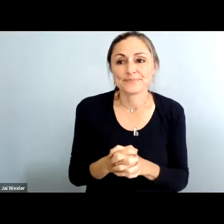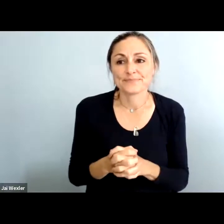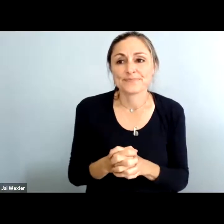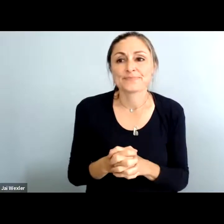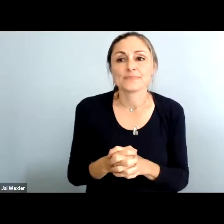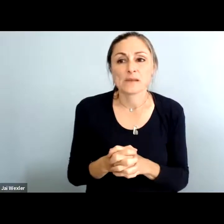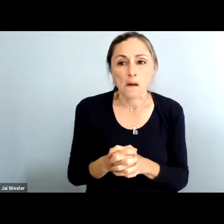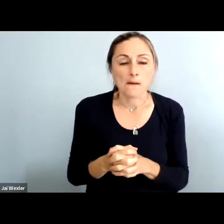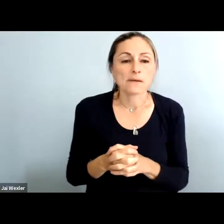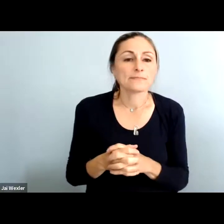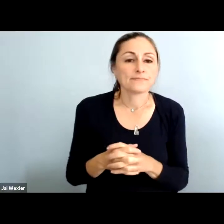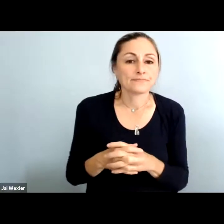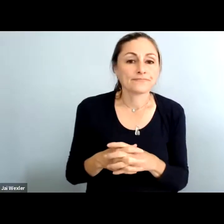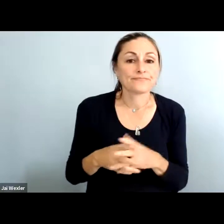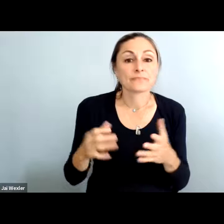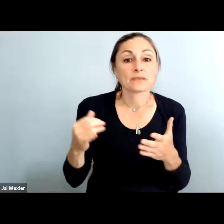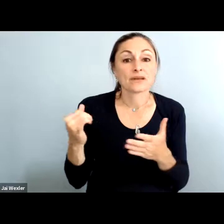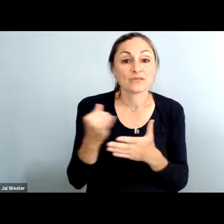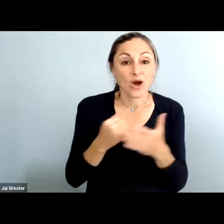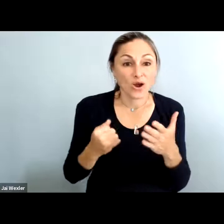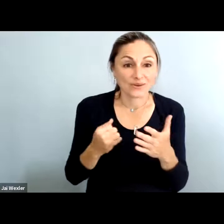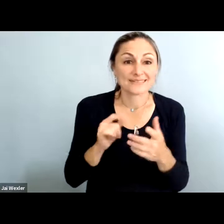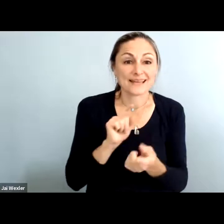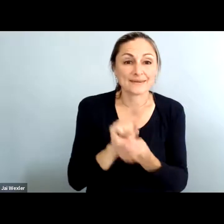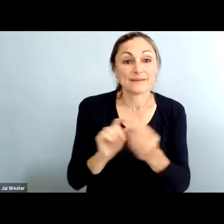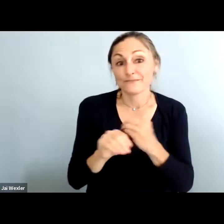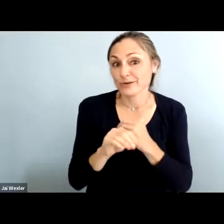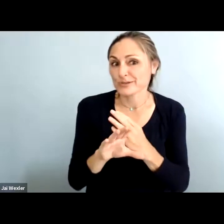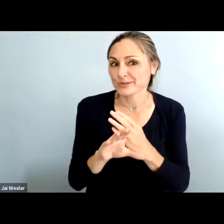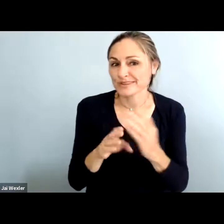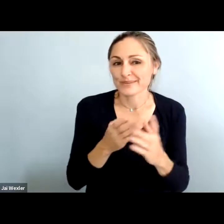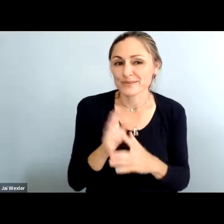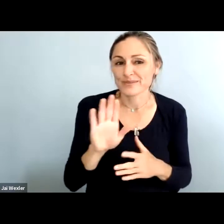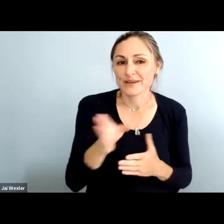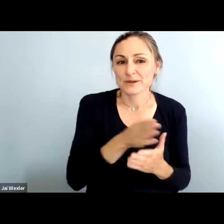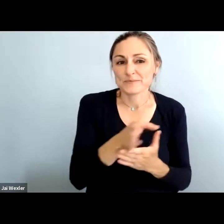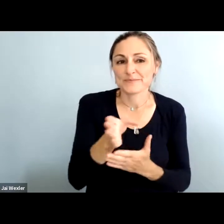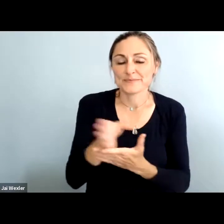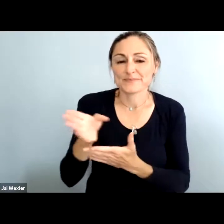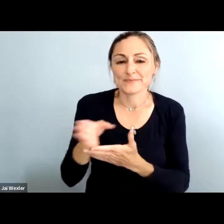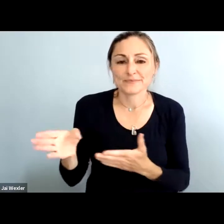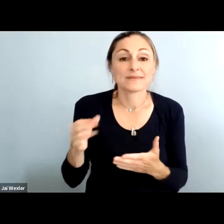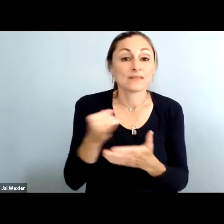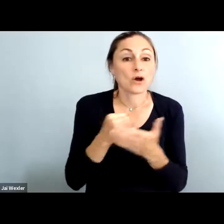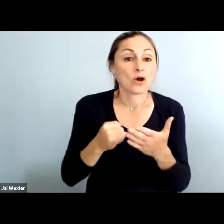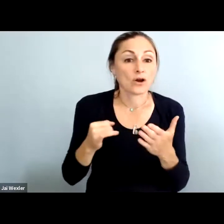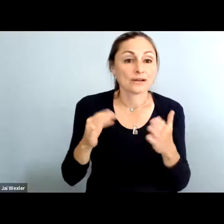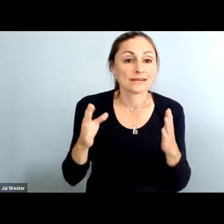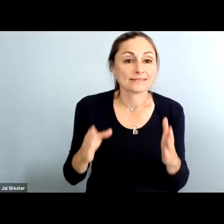the artist virtually through their medium. The artists have also written